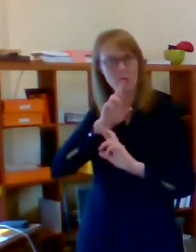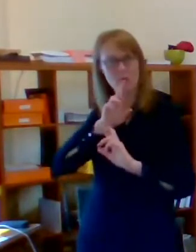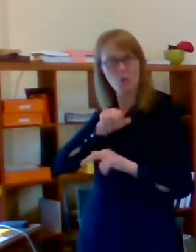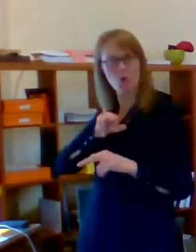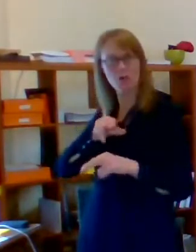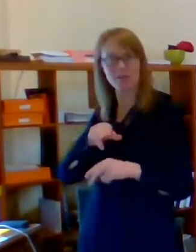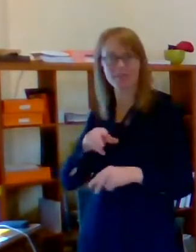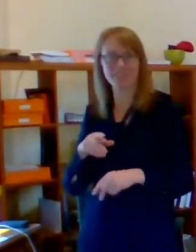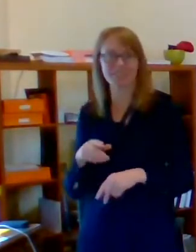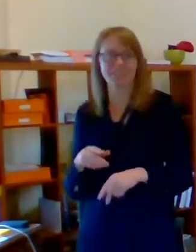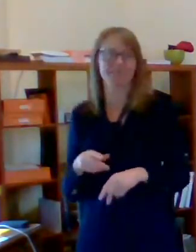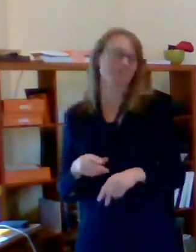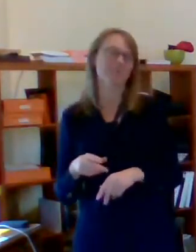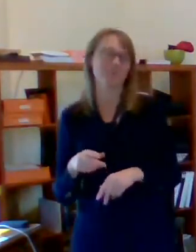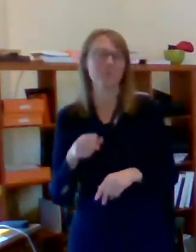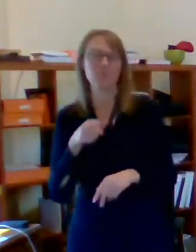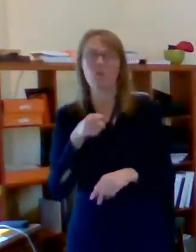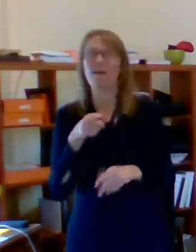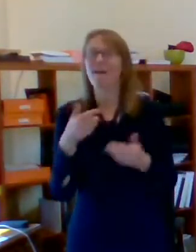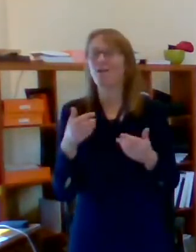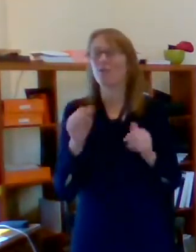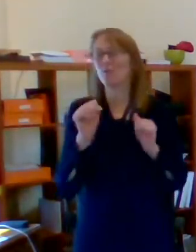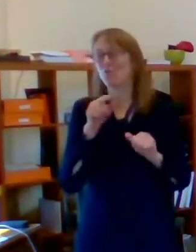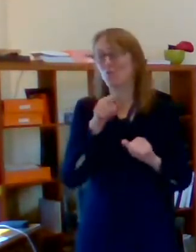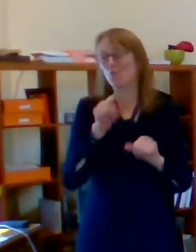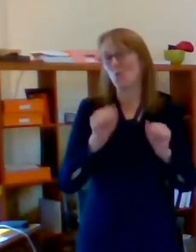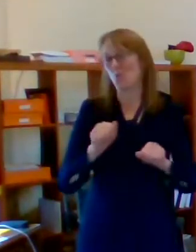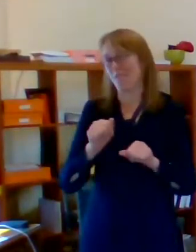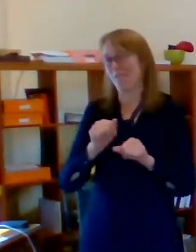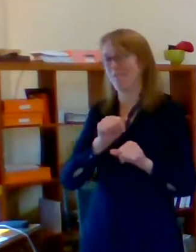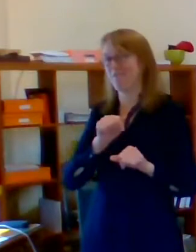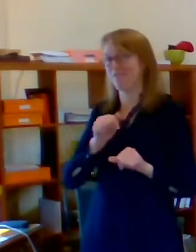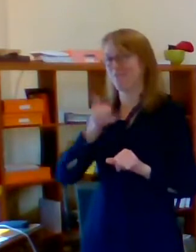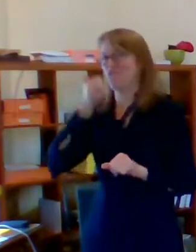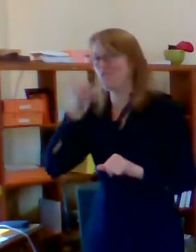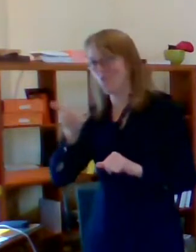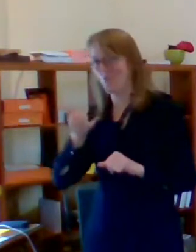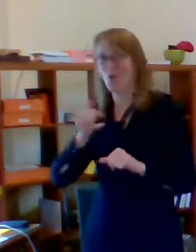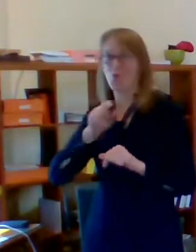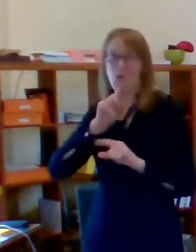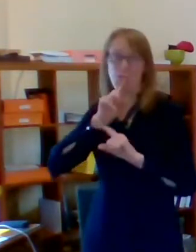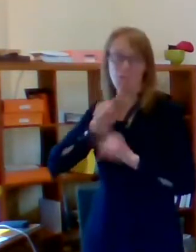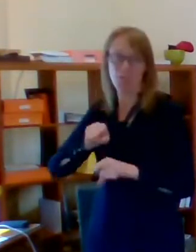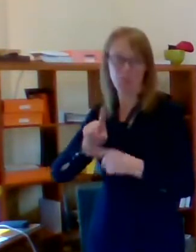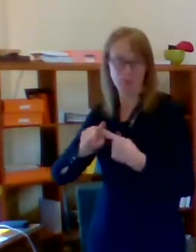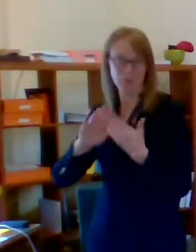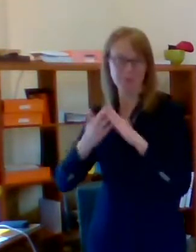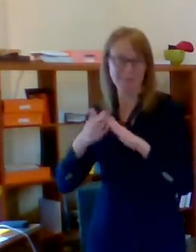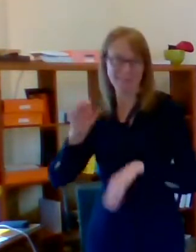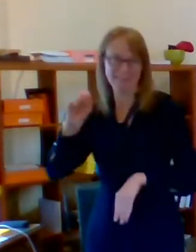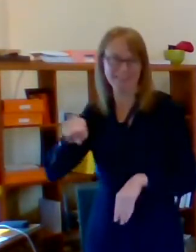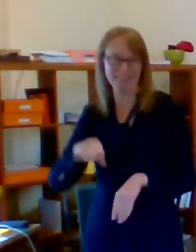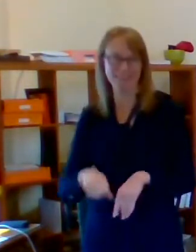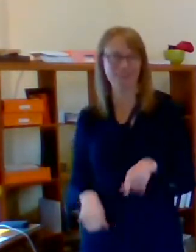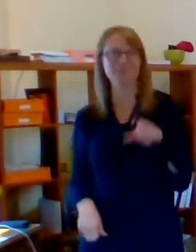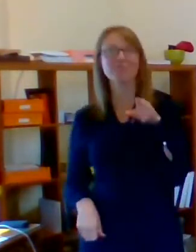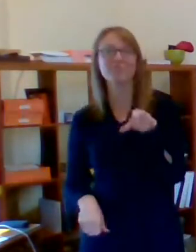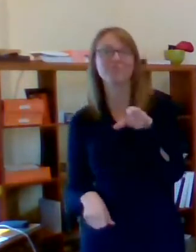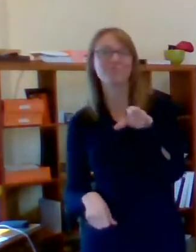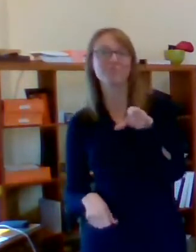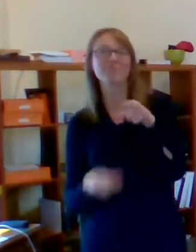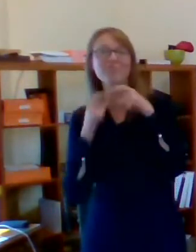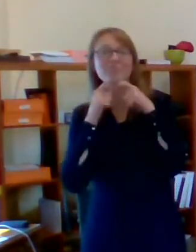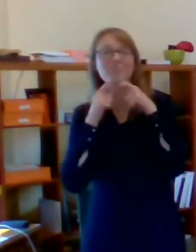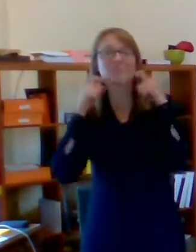I'm going to do a little demonstration here. Sorry. So yeah, this is a chin strap. I'm